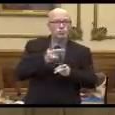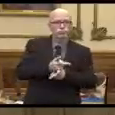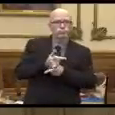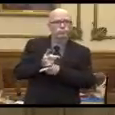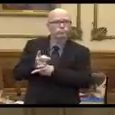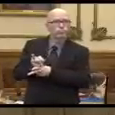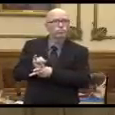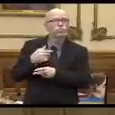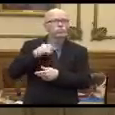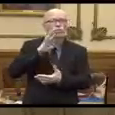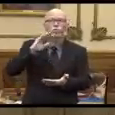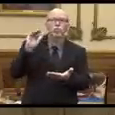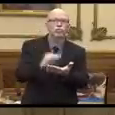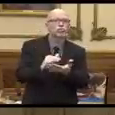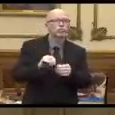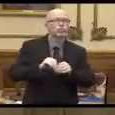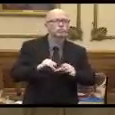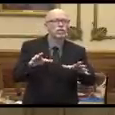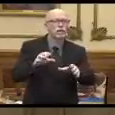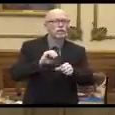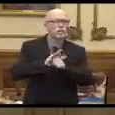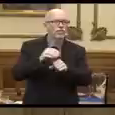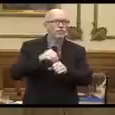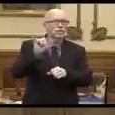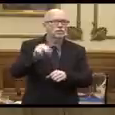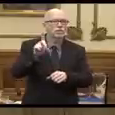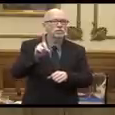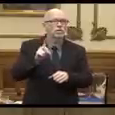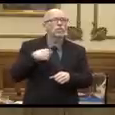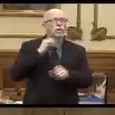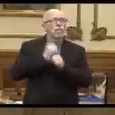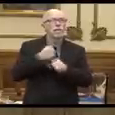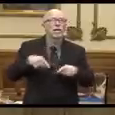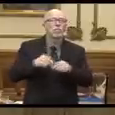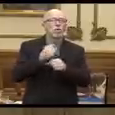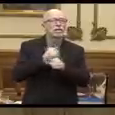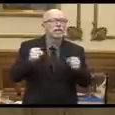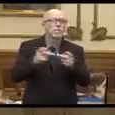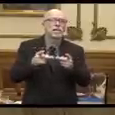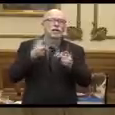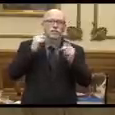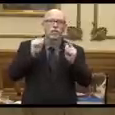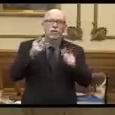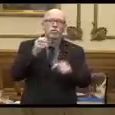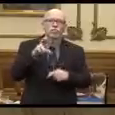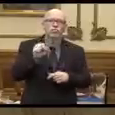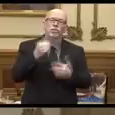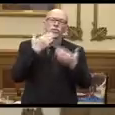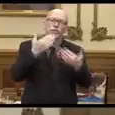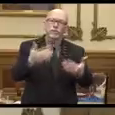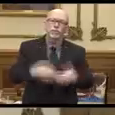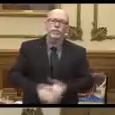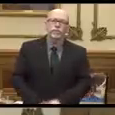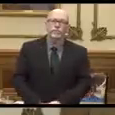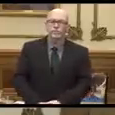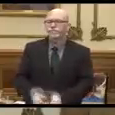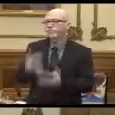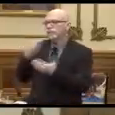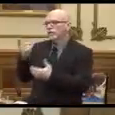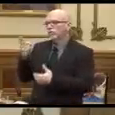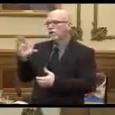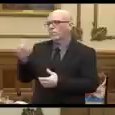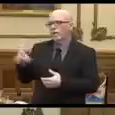then we can reduce the spread of COVID-19 in our state and make it a safer place for all Hoosiers. Thank you. Thank you, Dr.